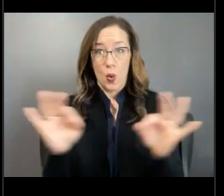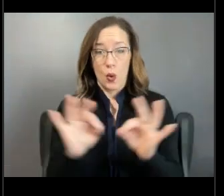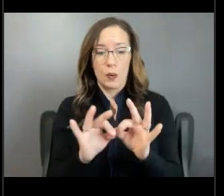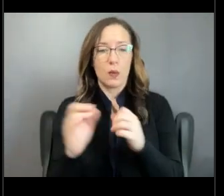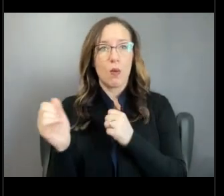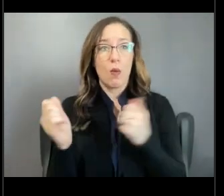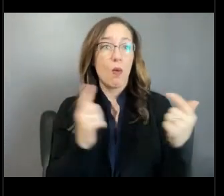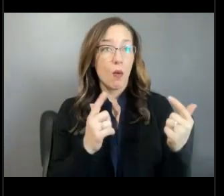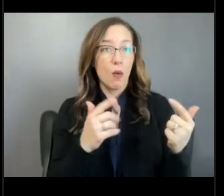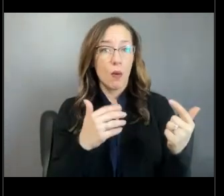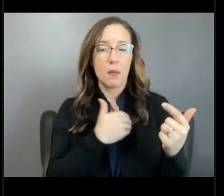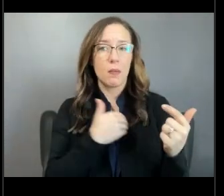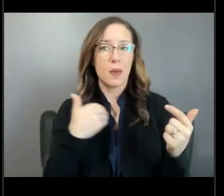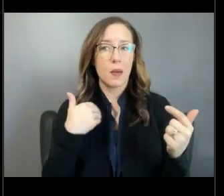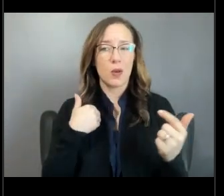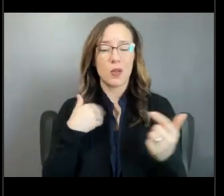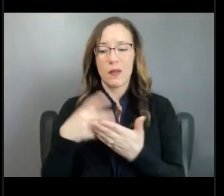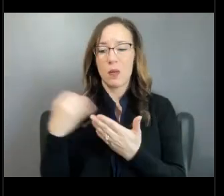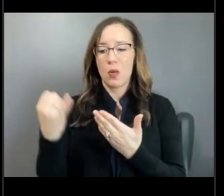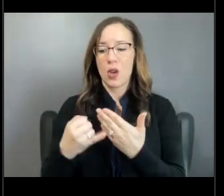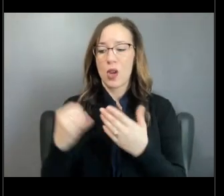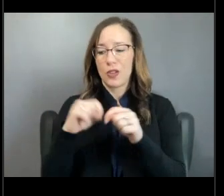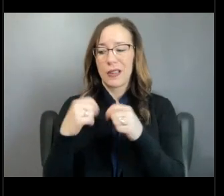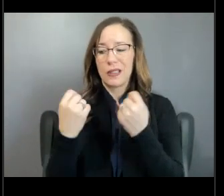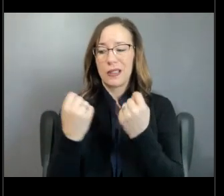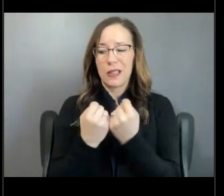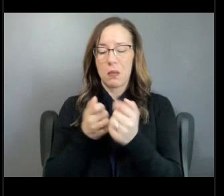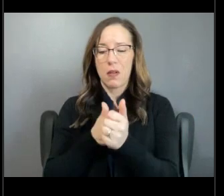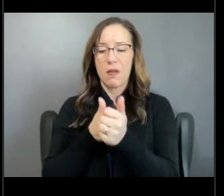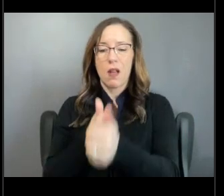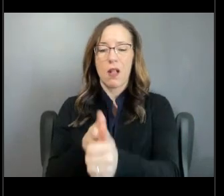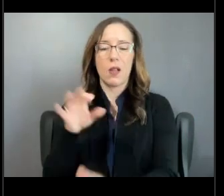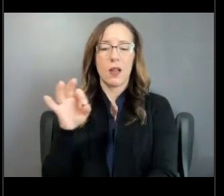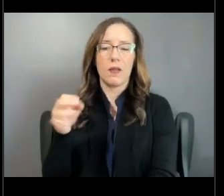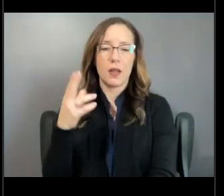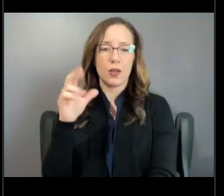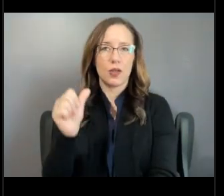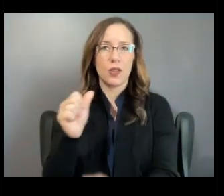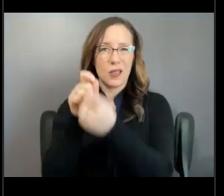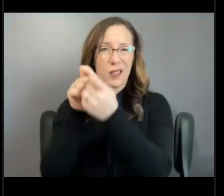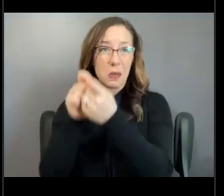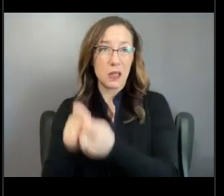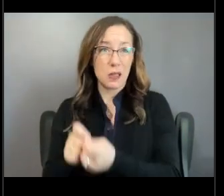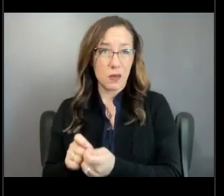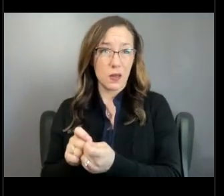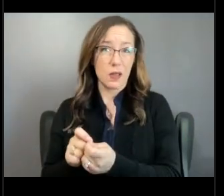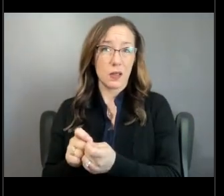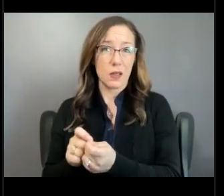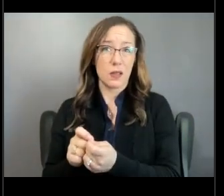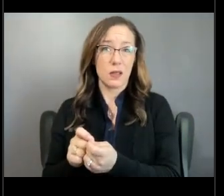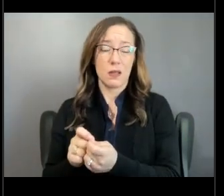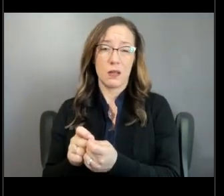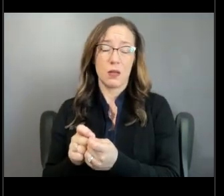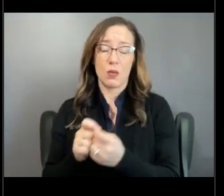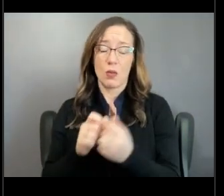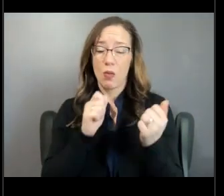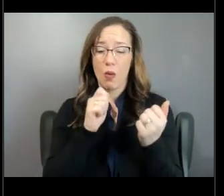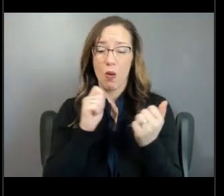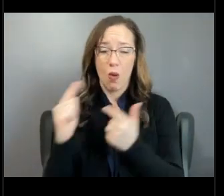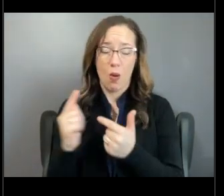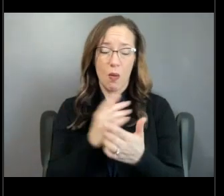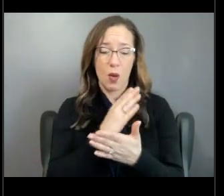the members of a project team follow FHA specifications through all the stages of